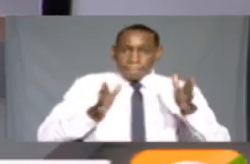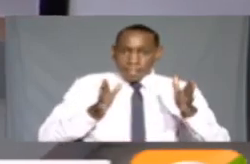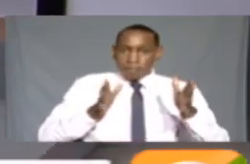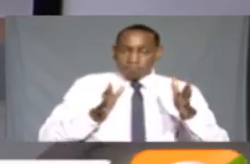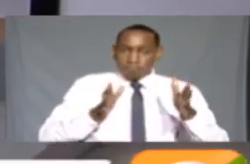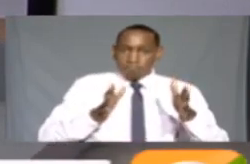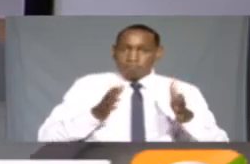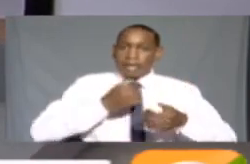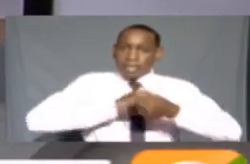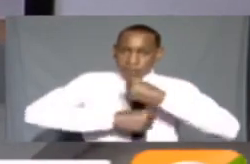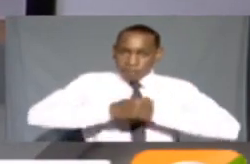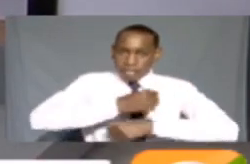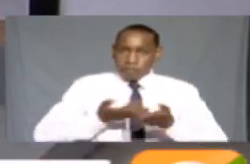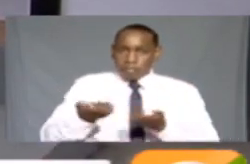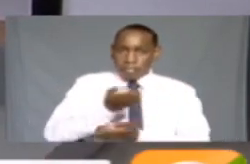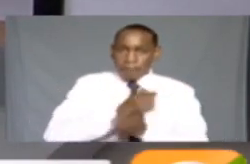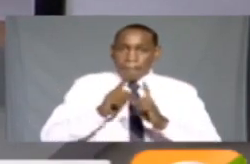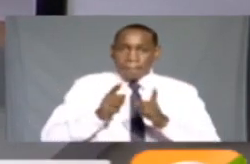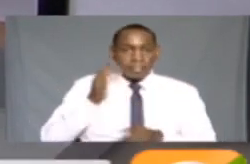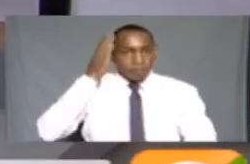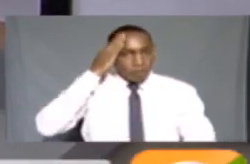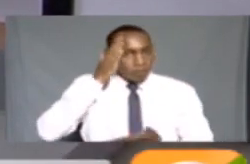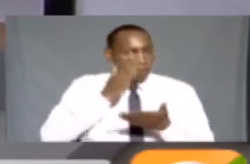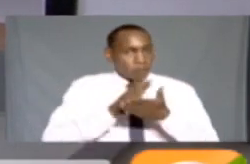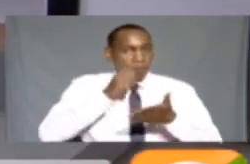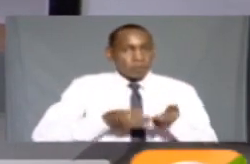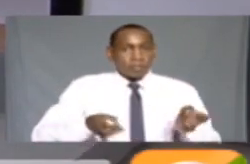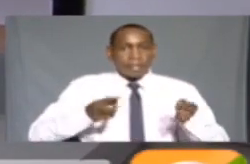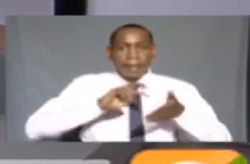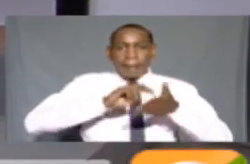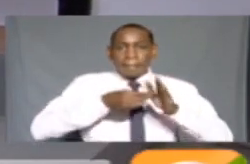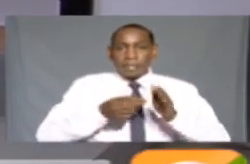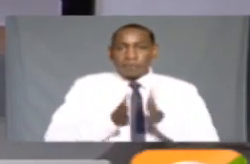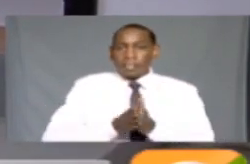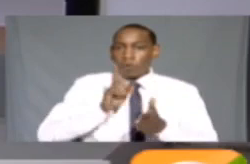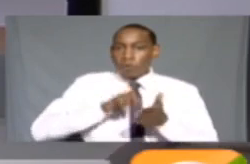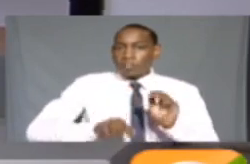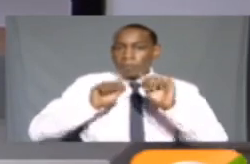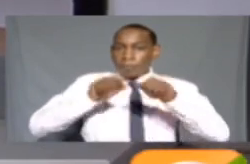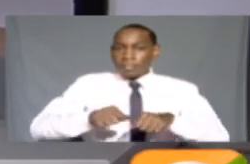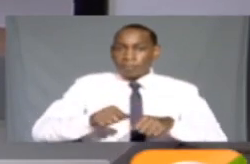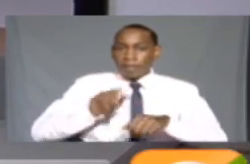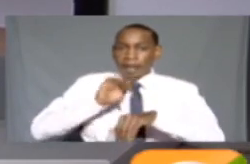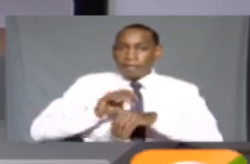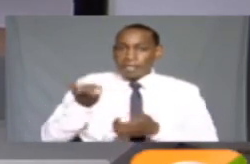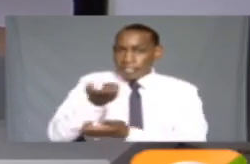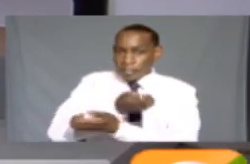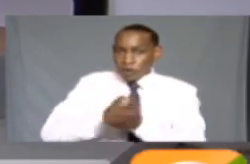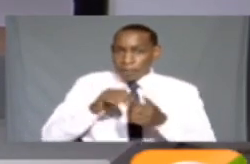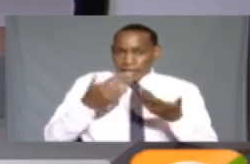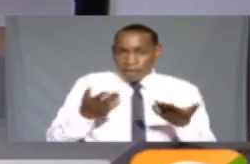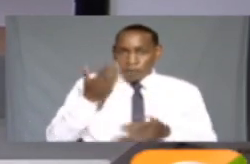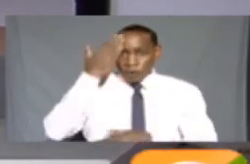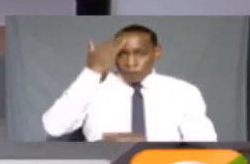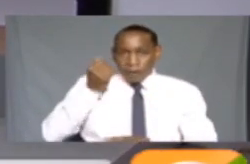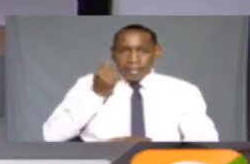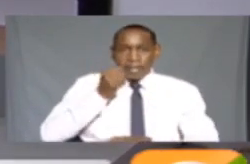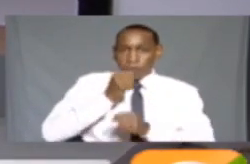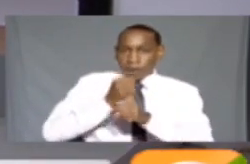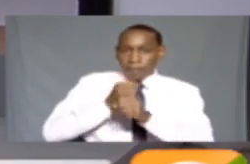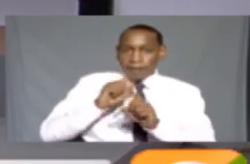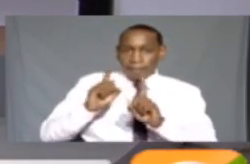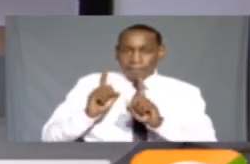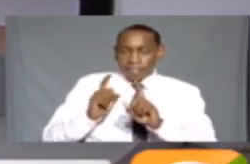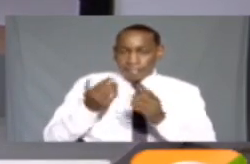economy. But do we understand just what it means and what it is likely to do to the economy? Why are we doing it in the